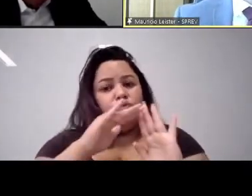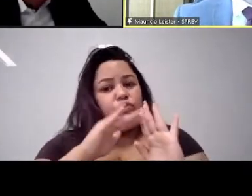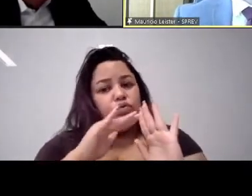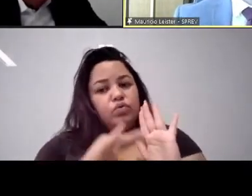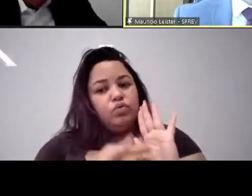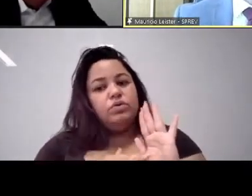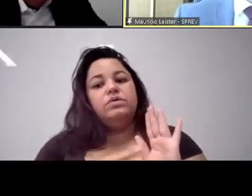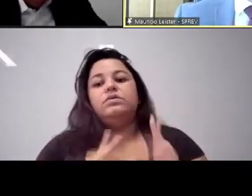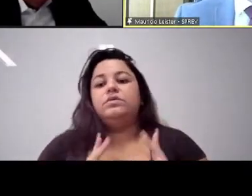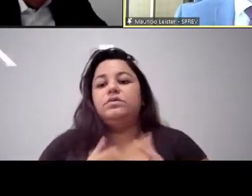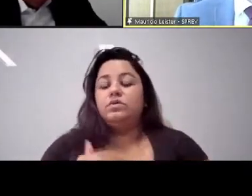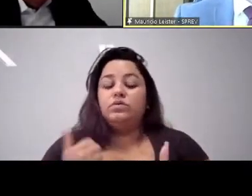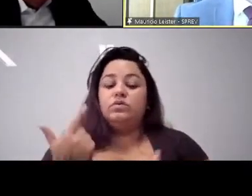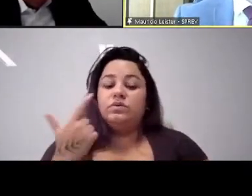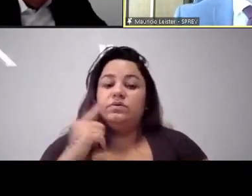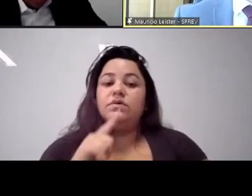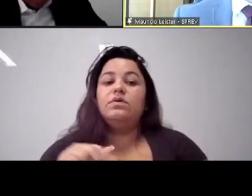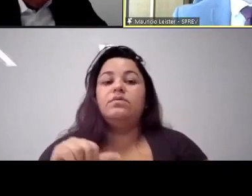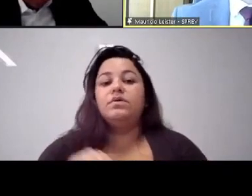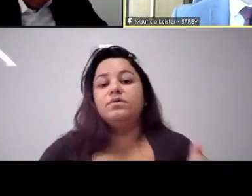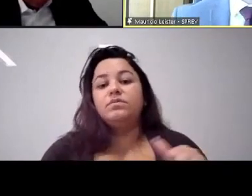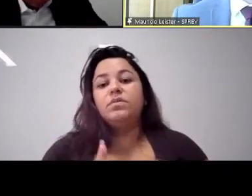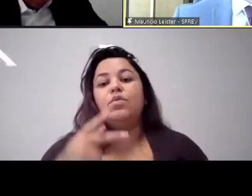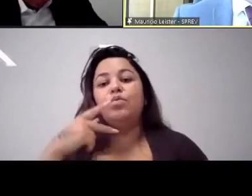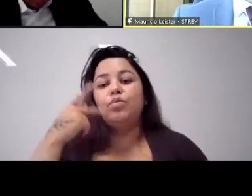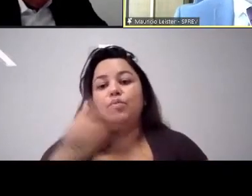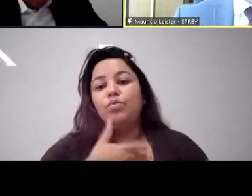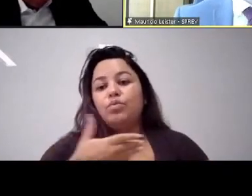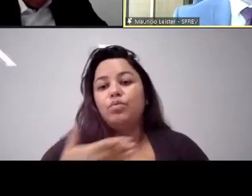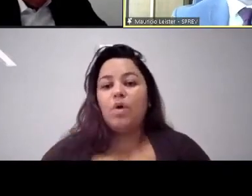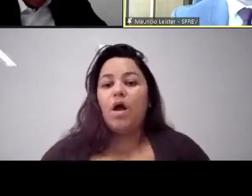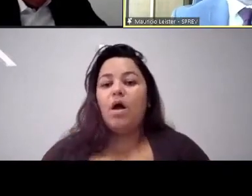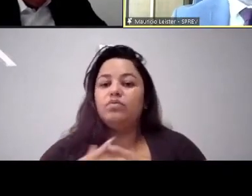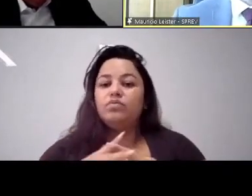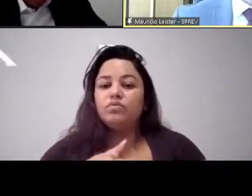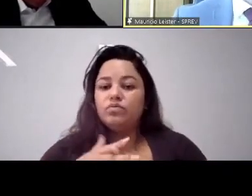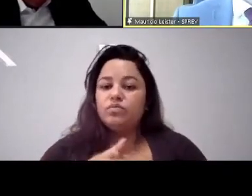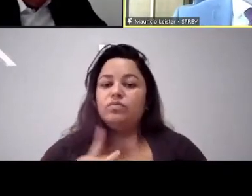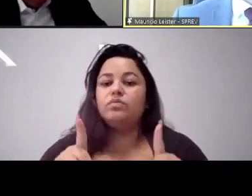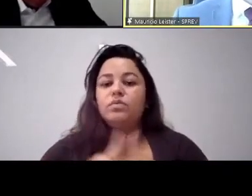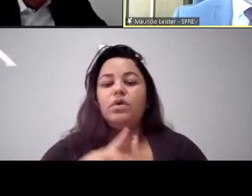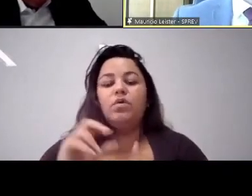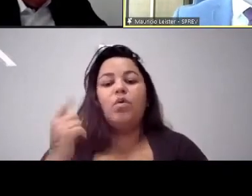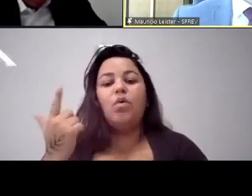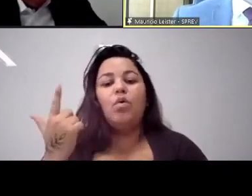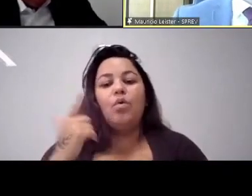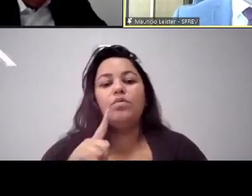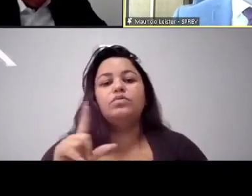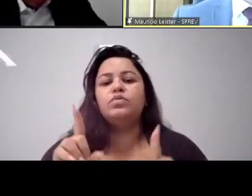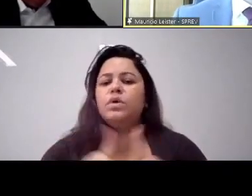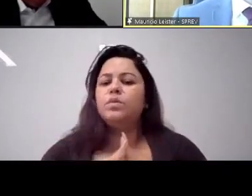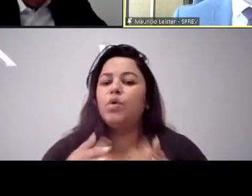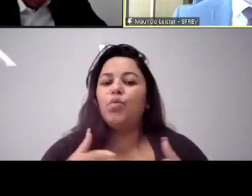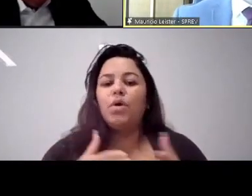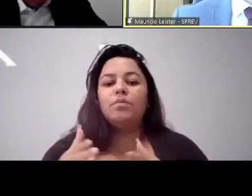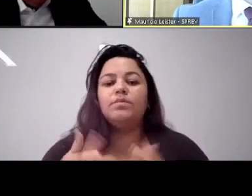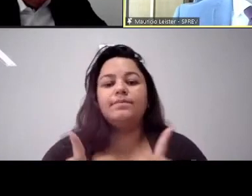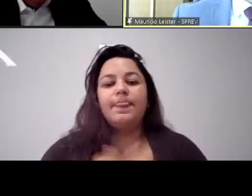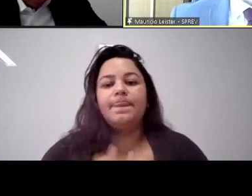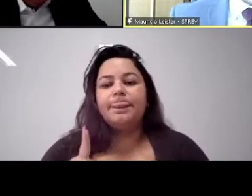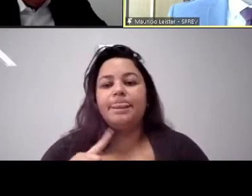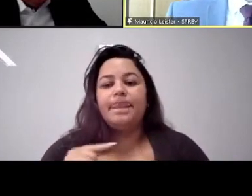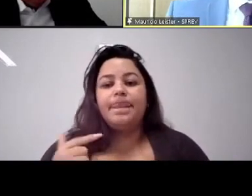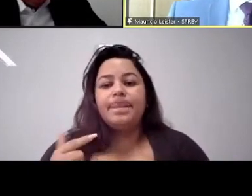different principles, and we are able to look for other